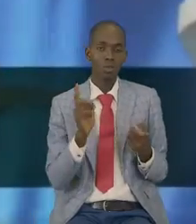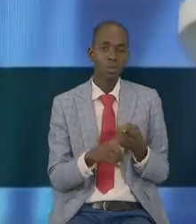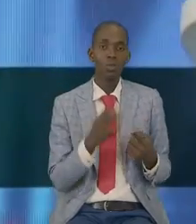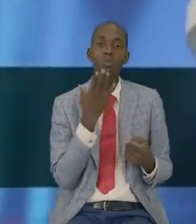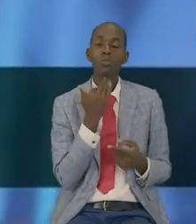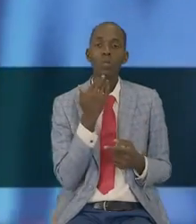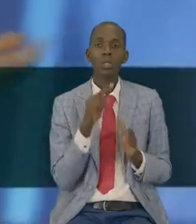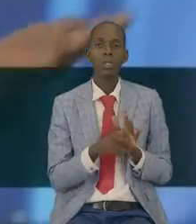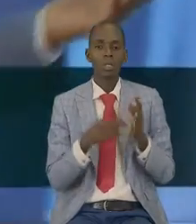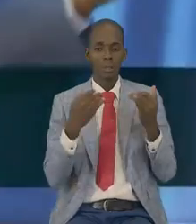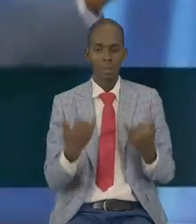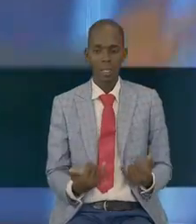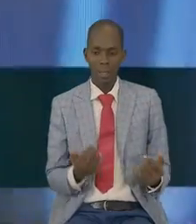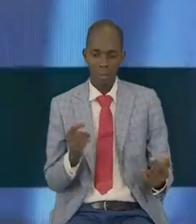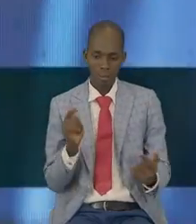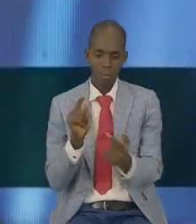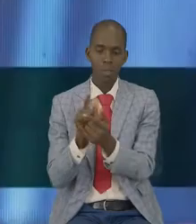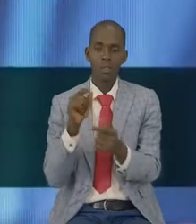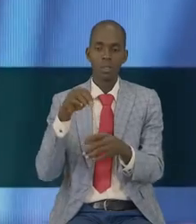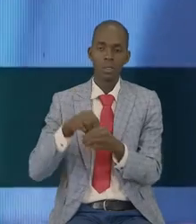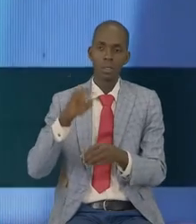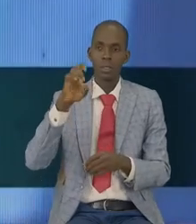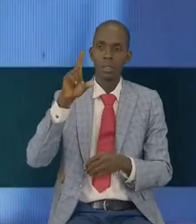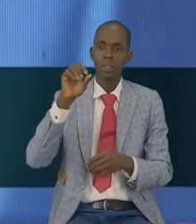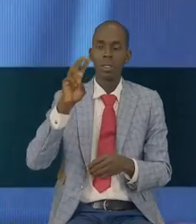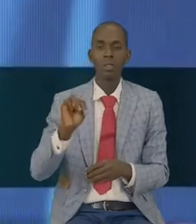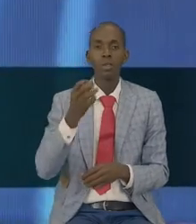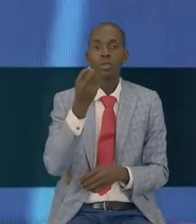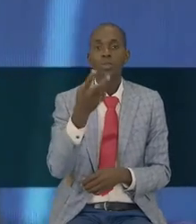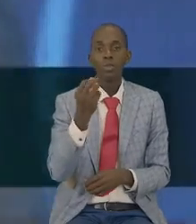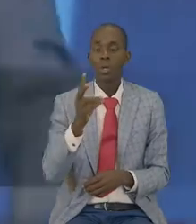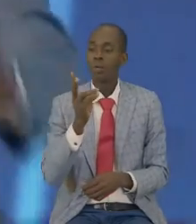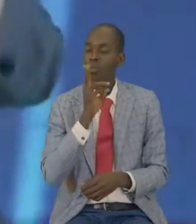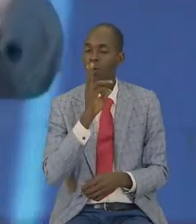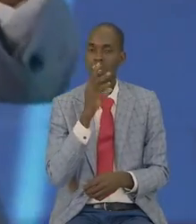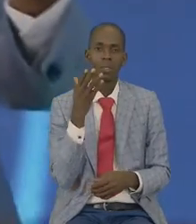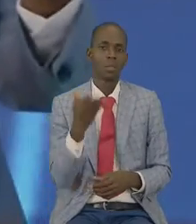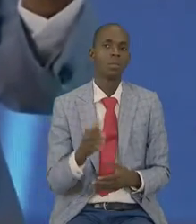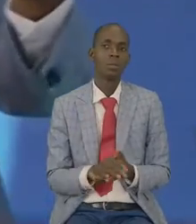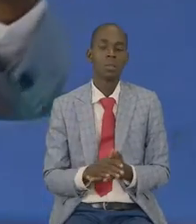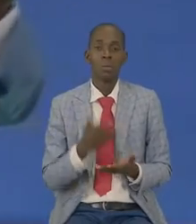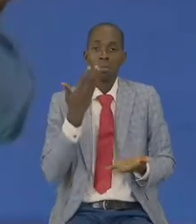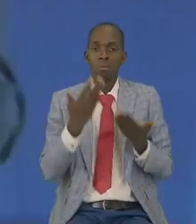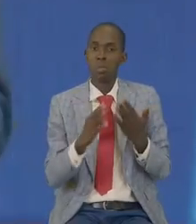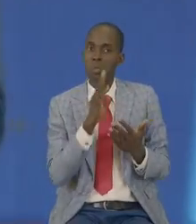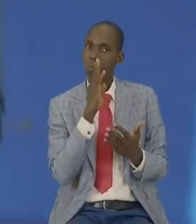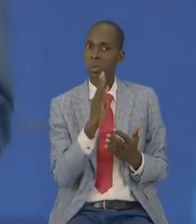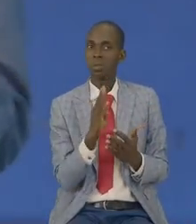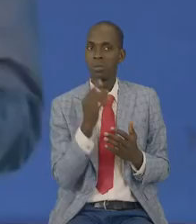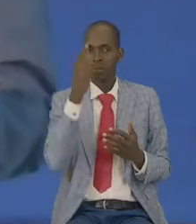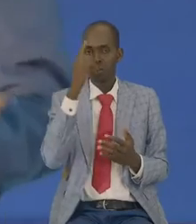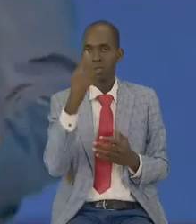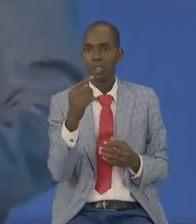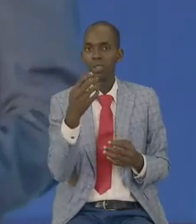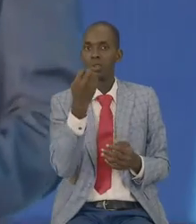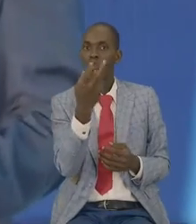now 12 wells of water. Maybe with the 12 tribes, your tribe of